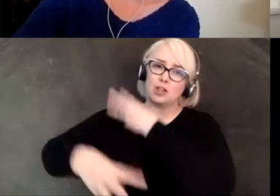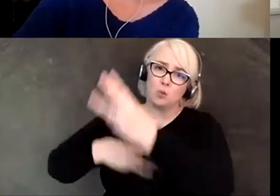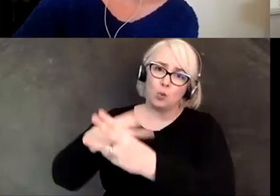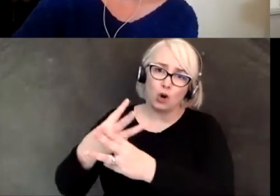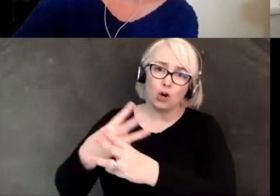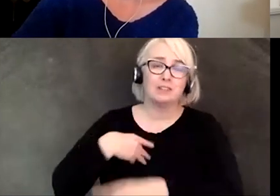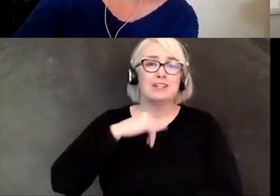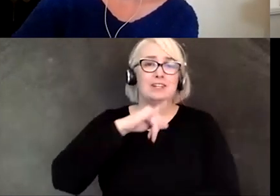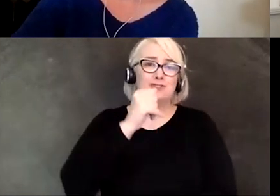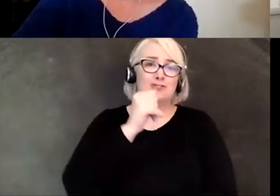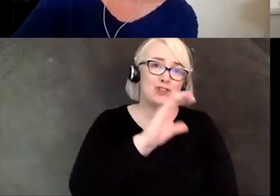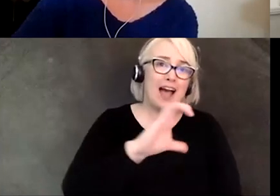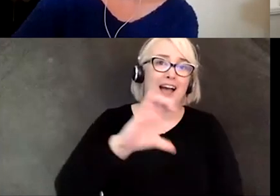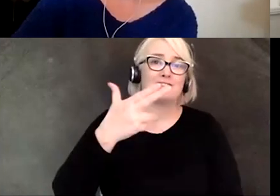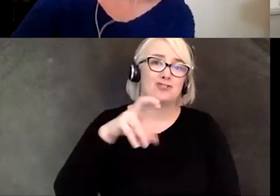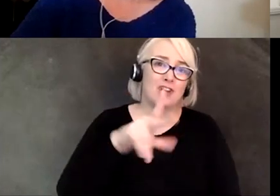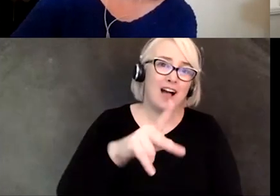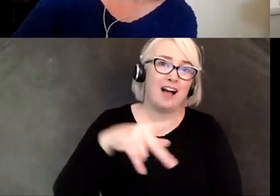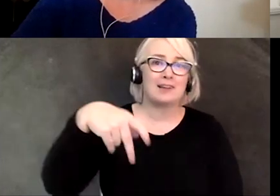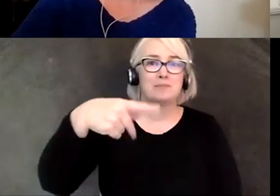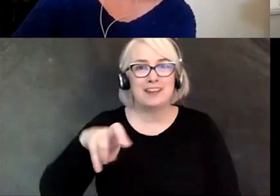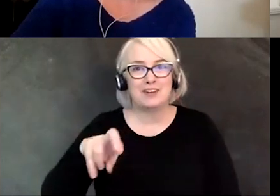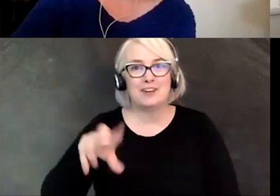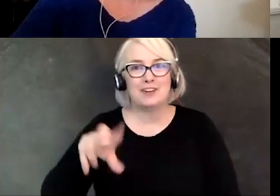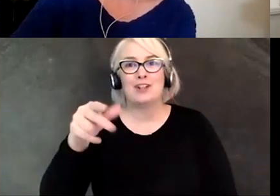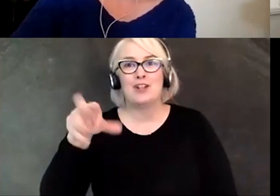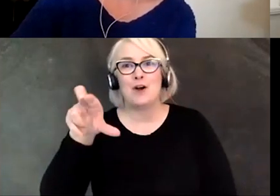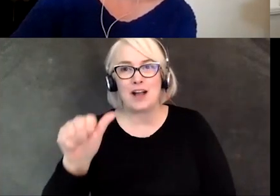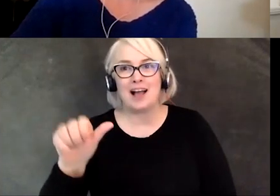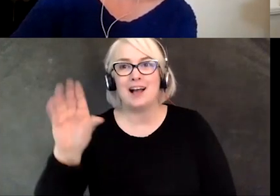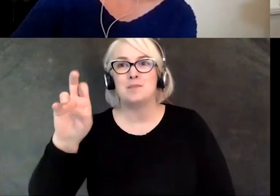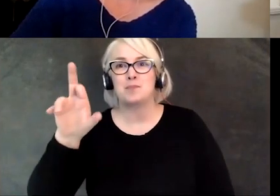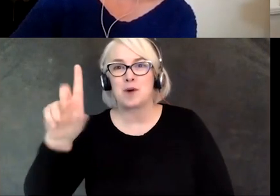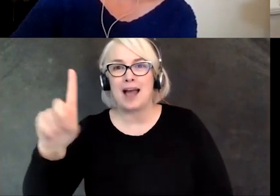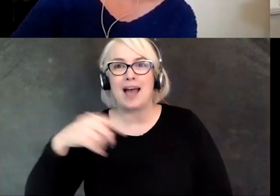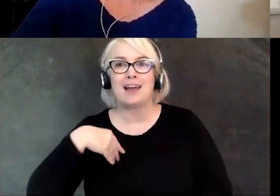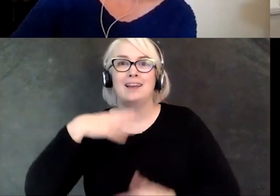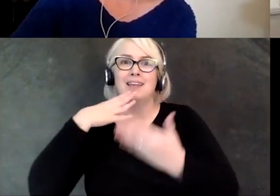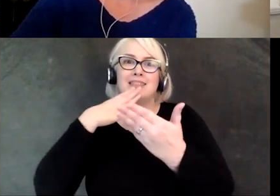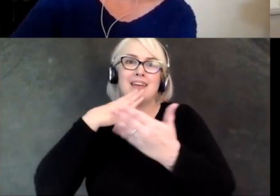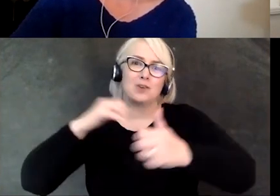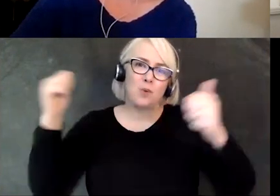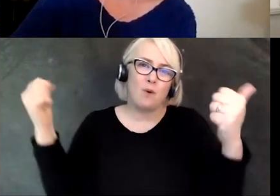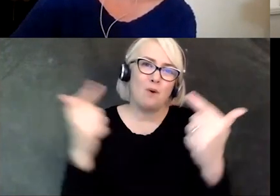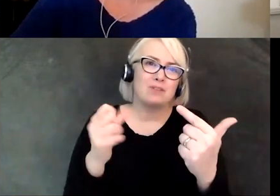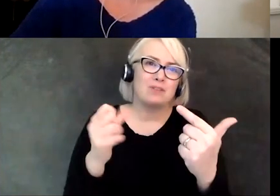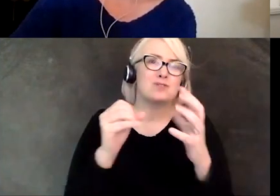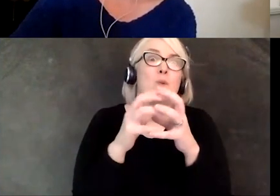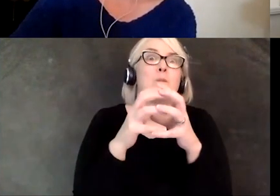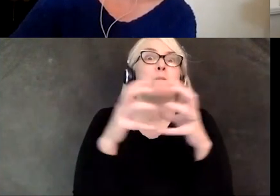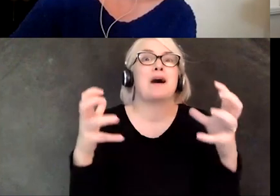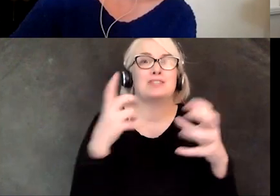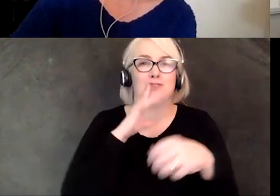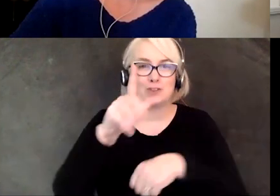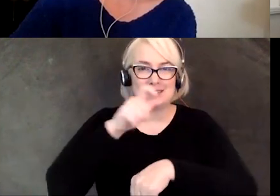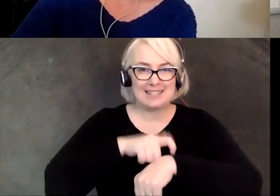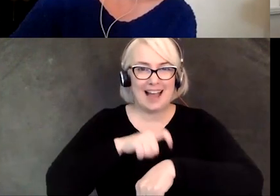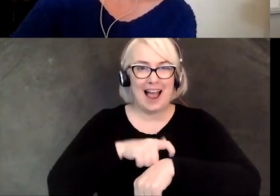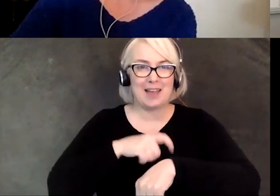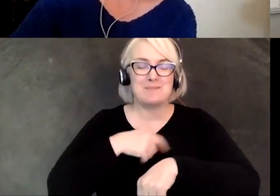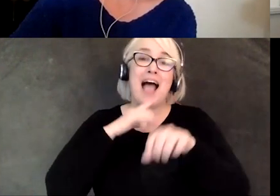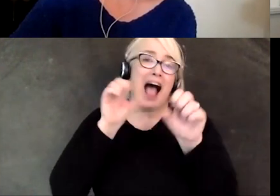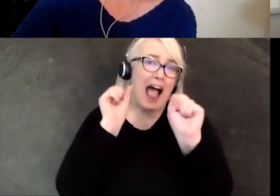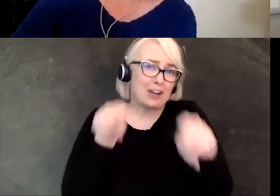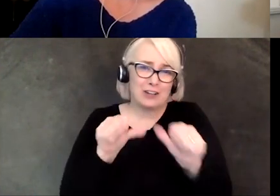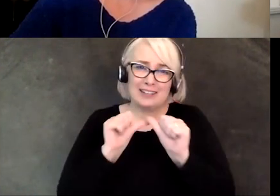and Chuck and Peter and Laura and Brad. Thank you so, so, so much for your time. I literally could keep going for another hour and a half, but I know that